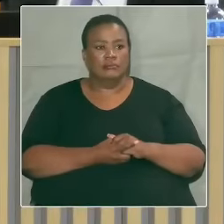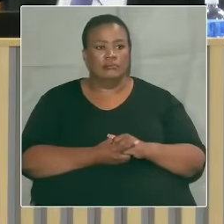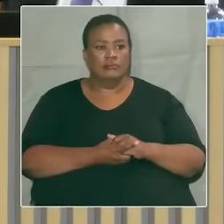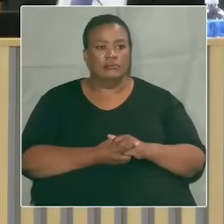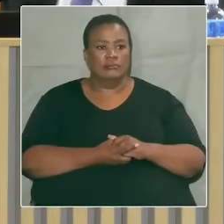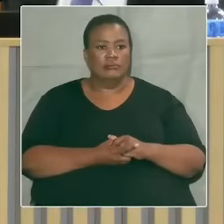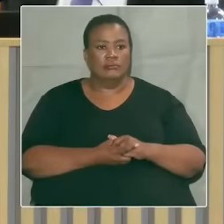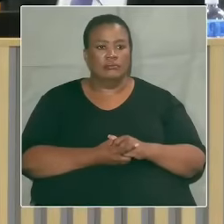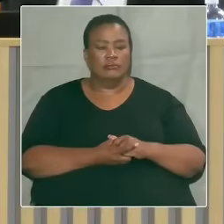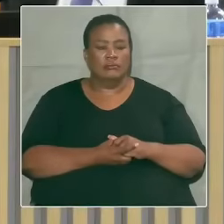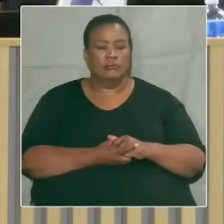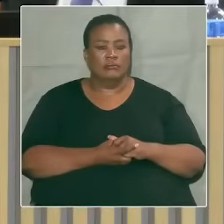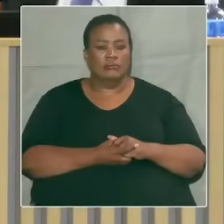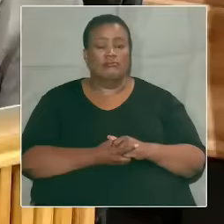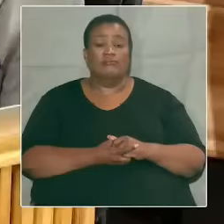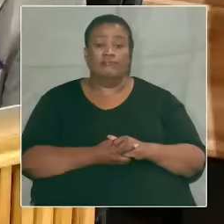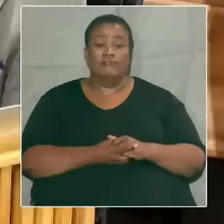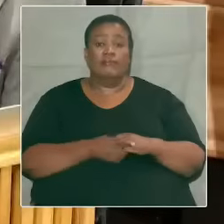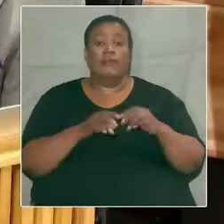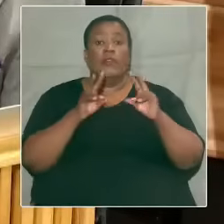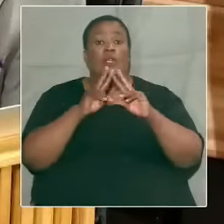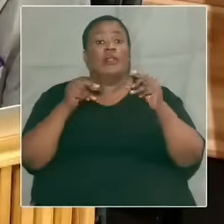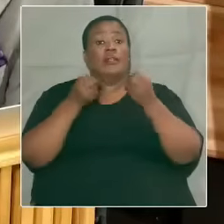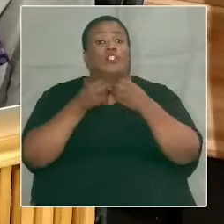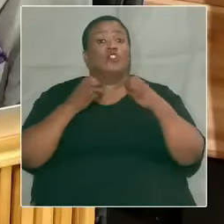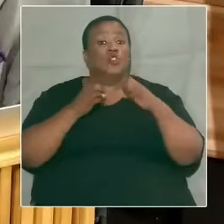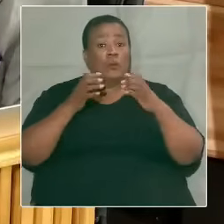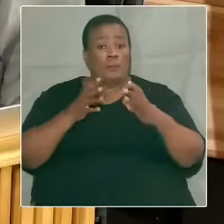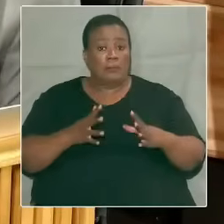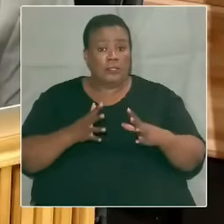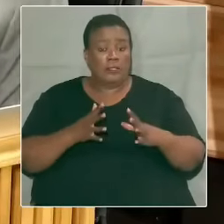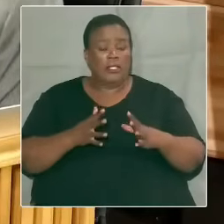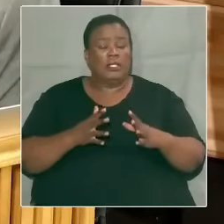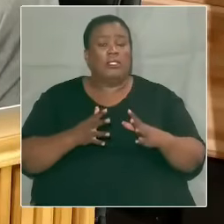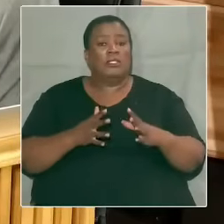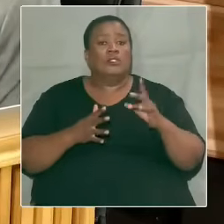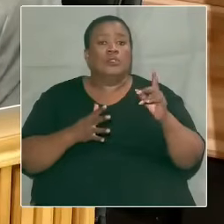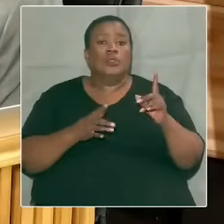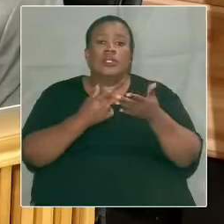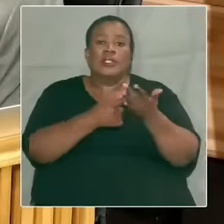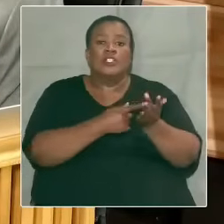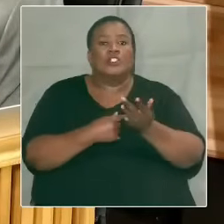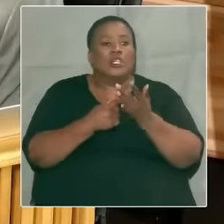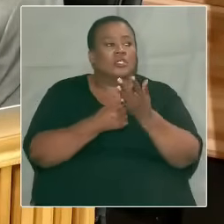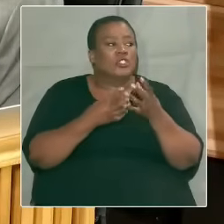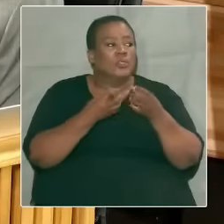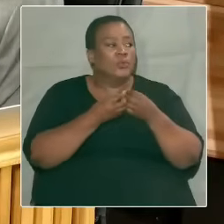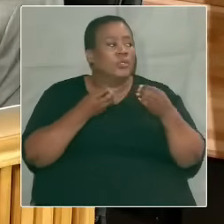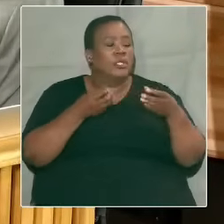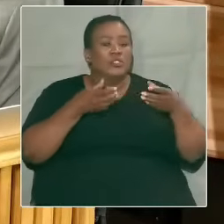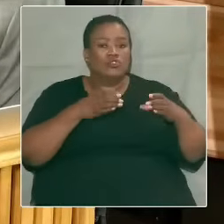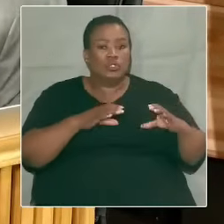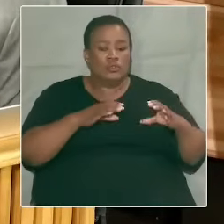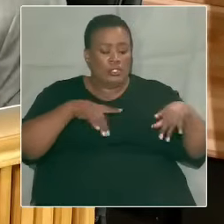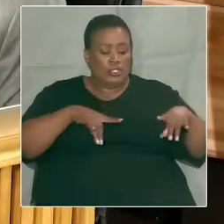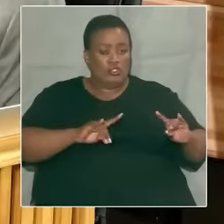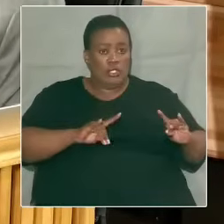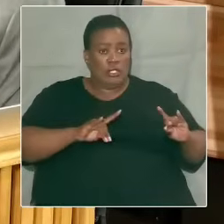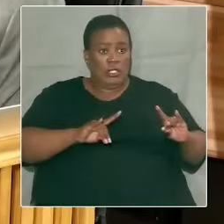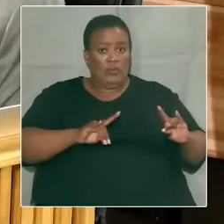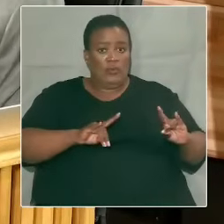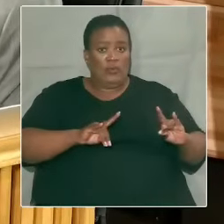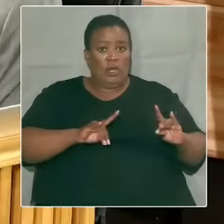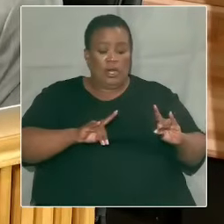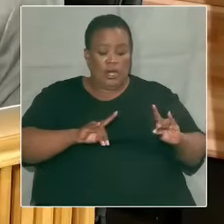Yes, National Commissioner, I directed you perhaps in that discussion with the chair regarding 333 dockets